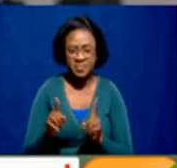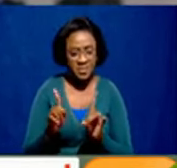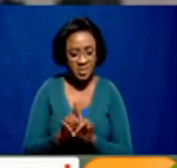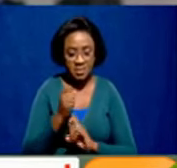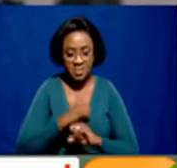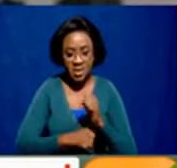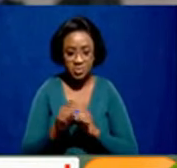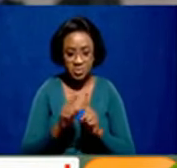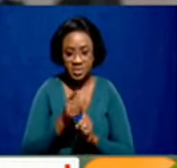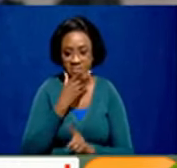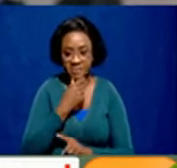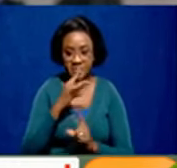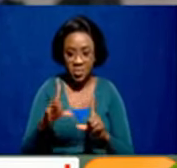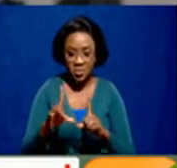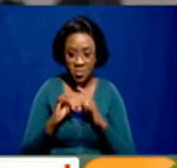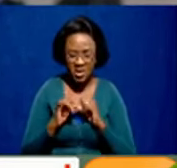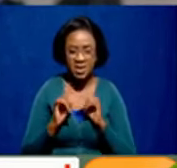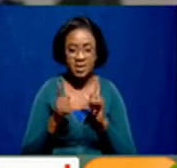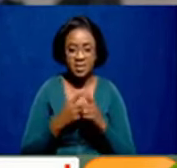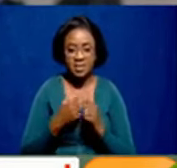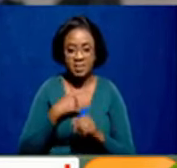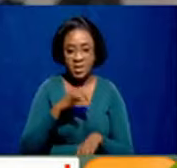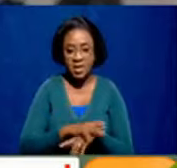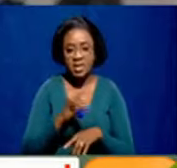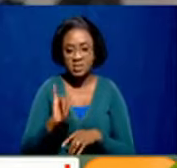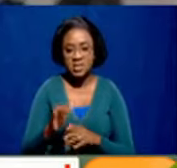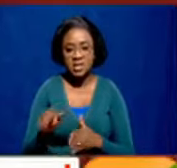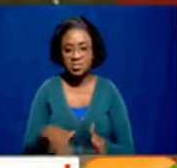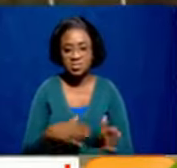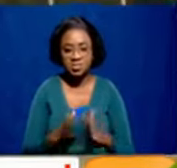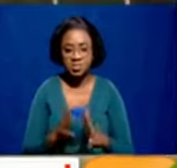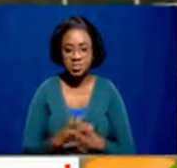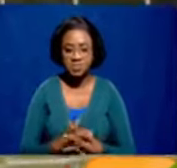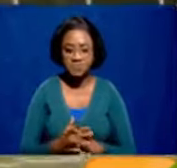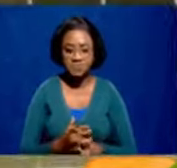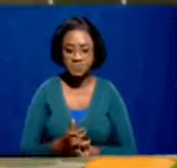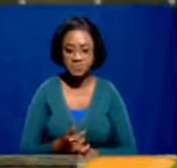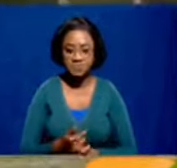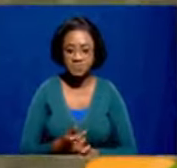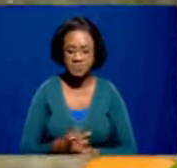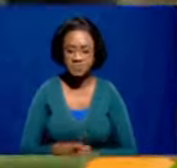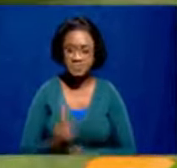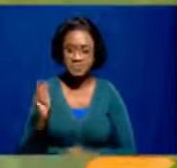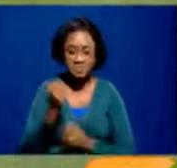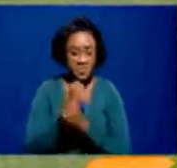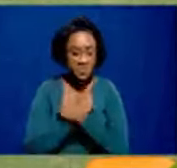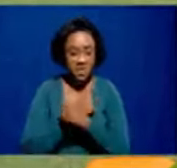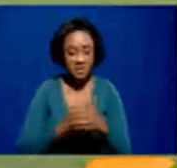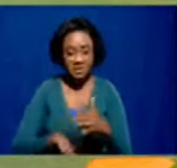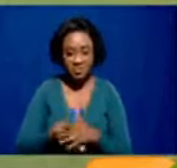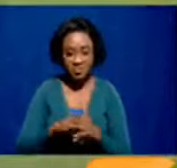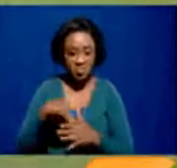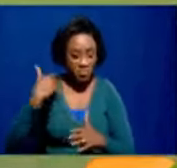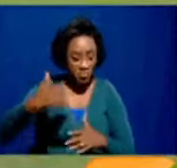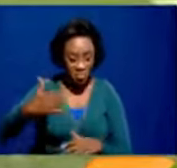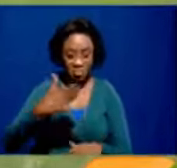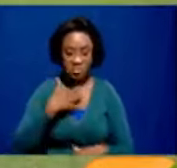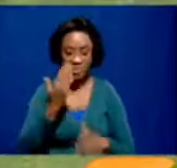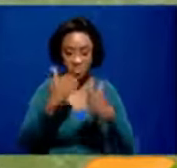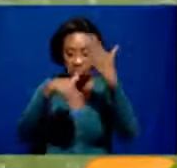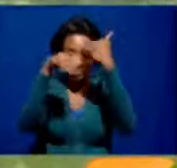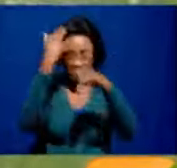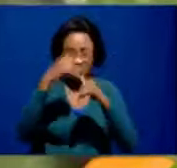me, and I got that opportunity to come here. He loves football and always wanted to be a professional